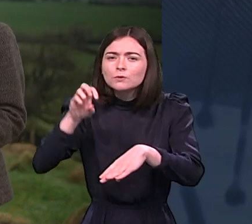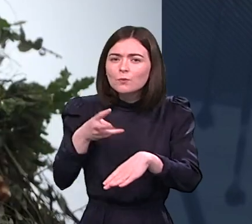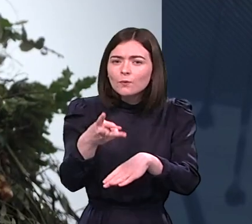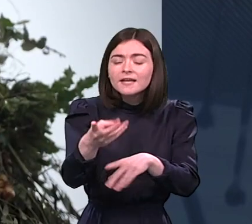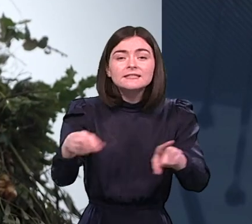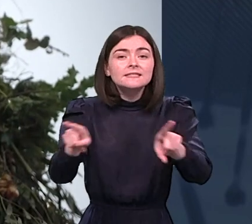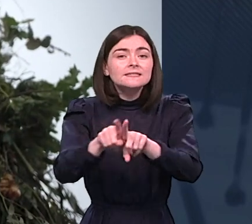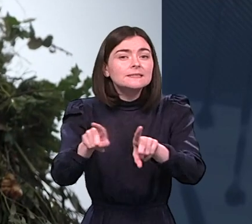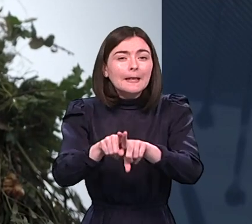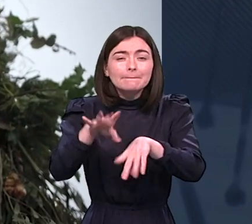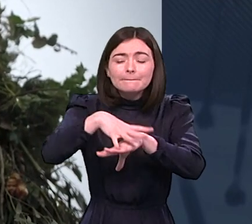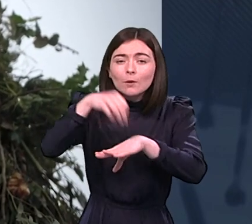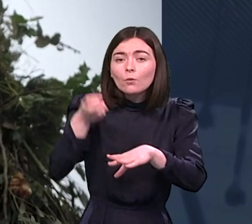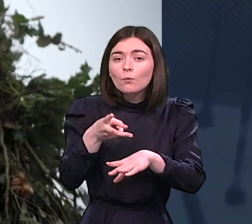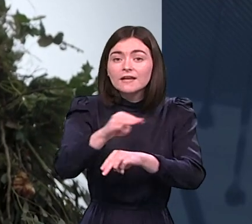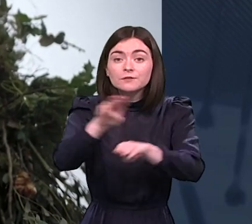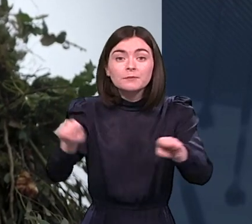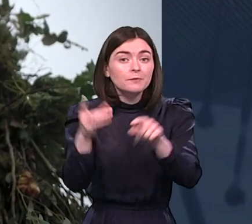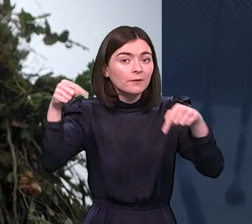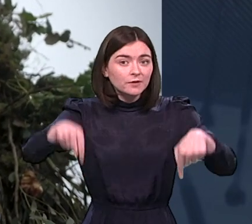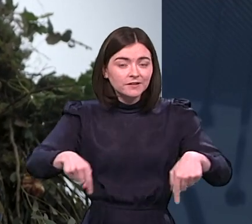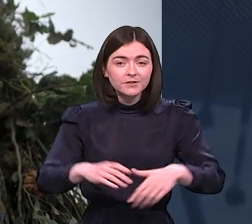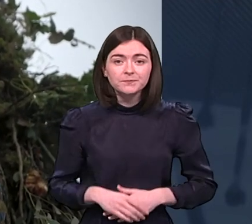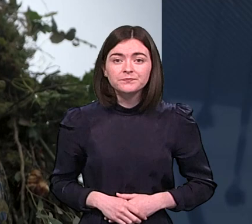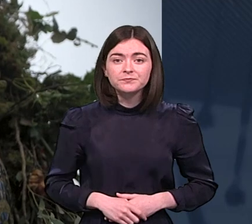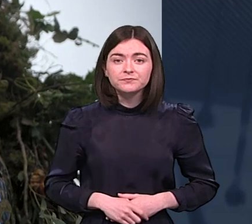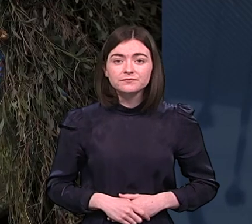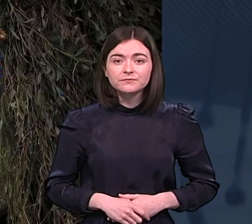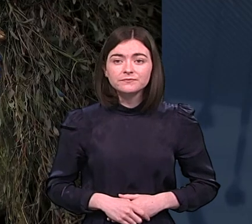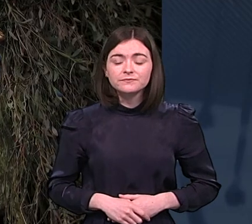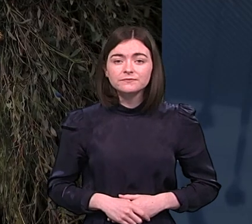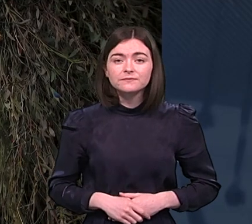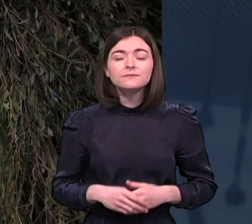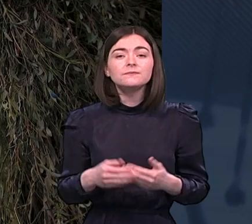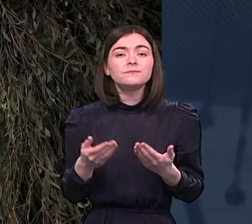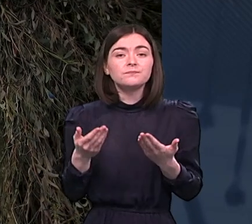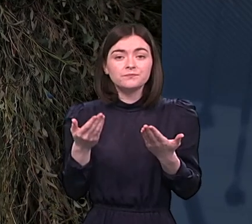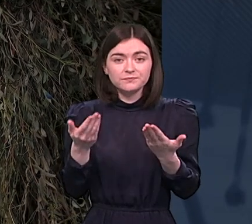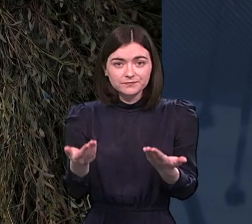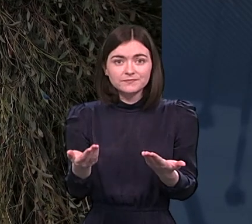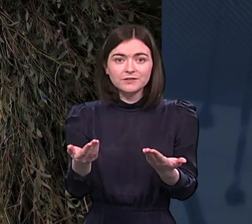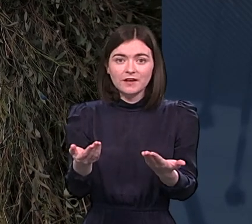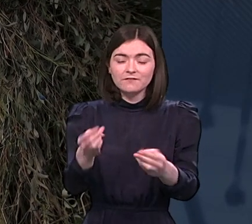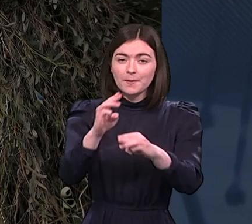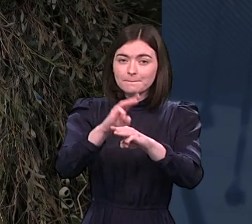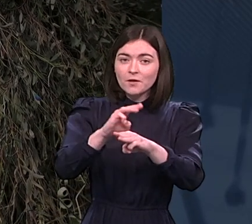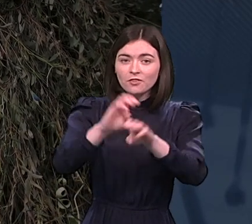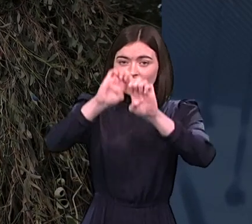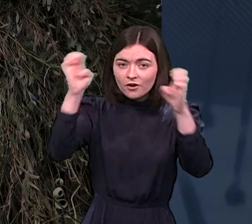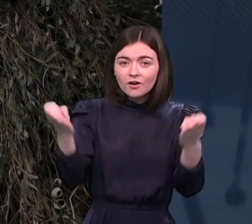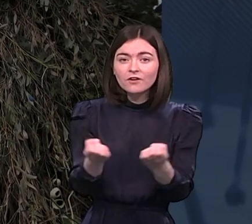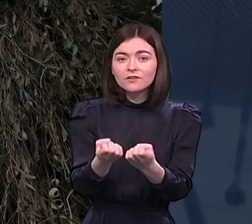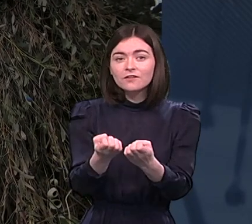same as the ancient ways of the people here. They had Mother Earth, the sun